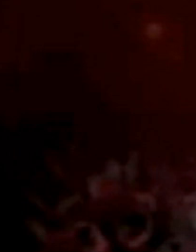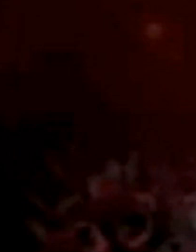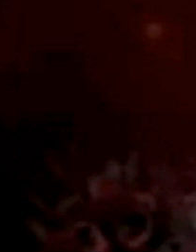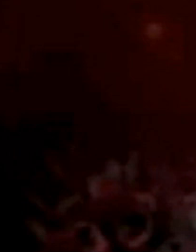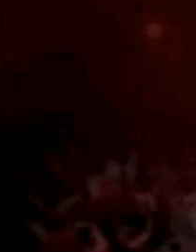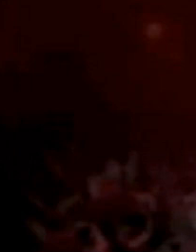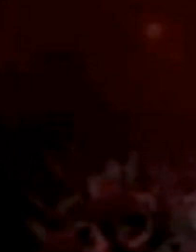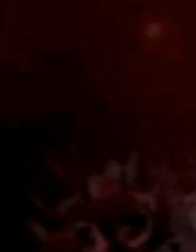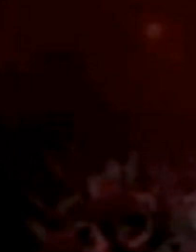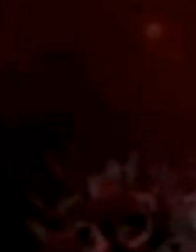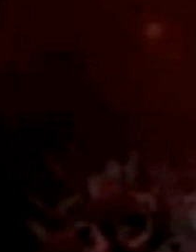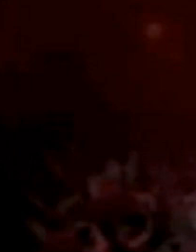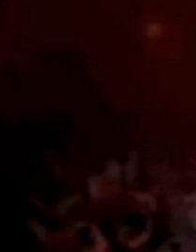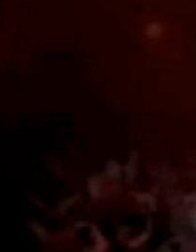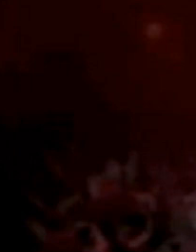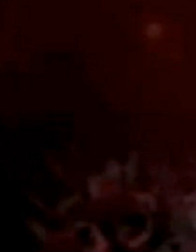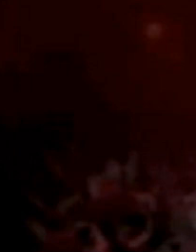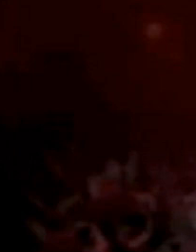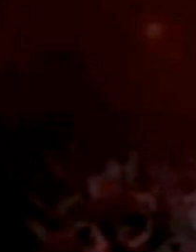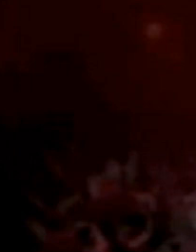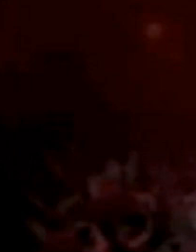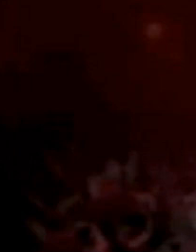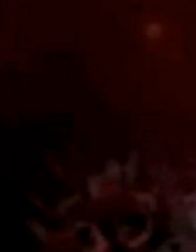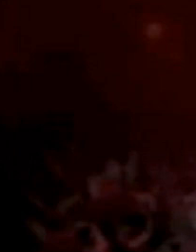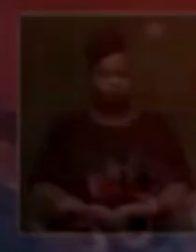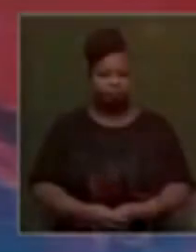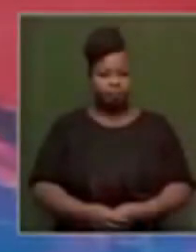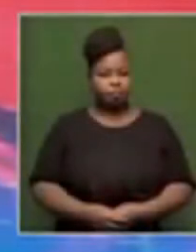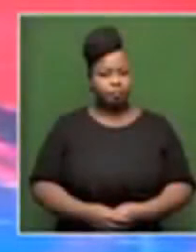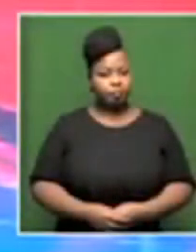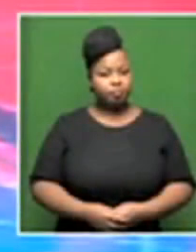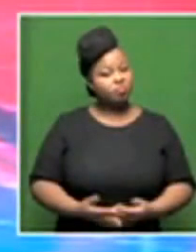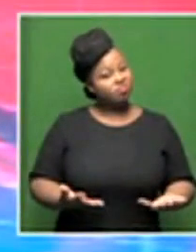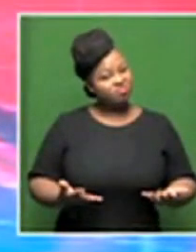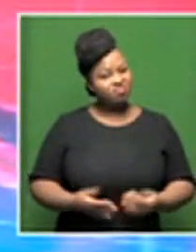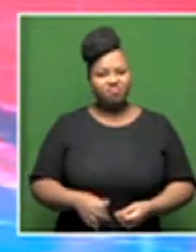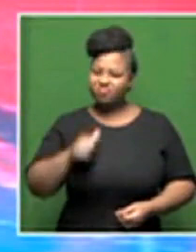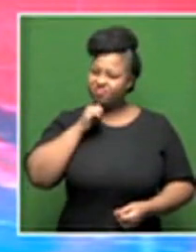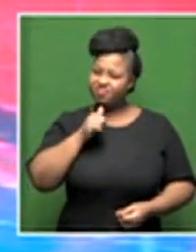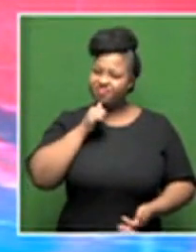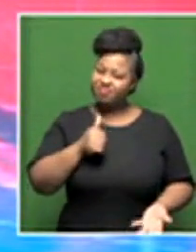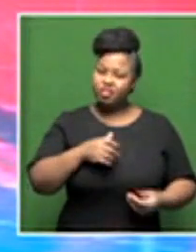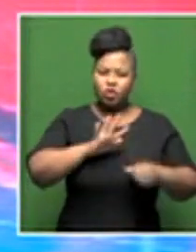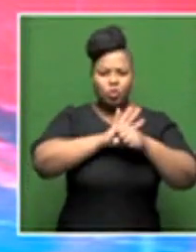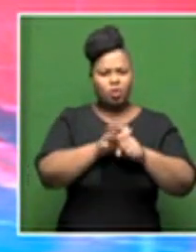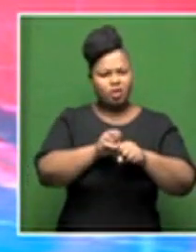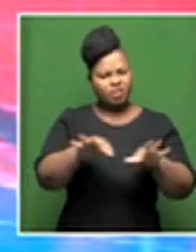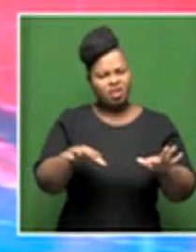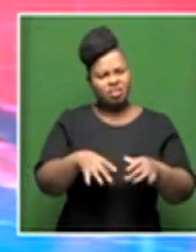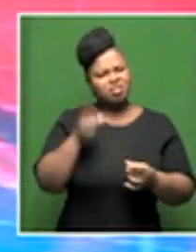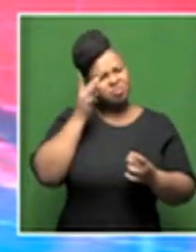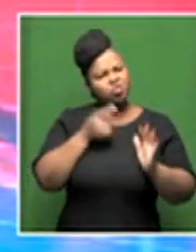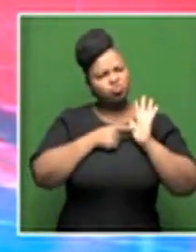reported a surge in positive cases this week according to the NICD. So despite COVID-19 data